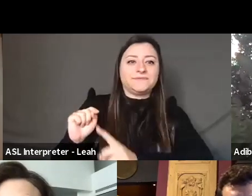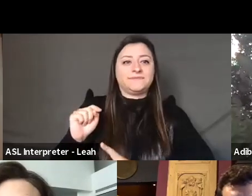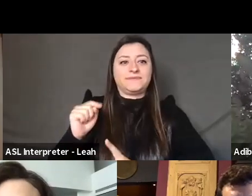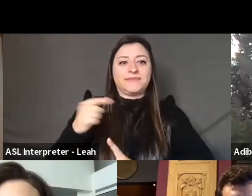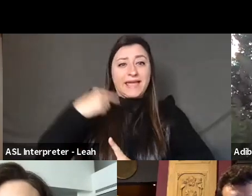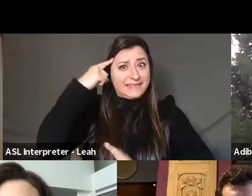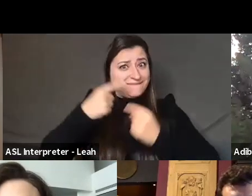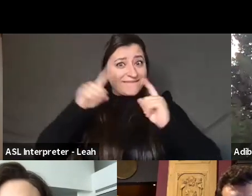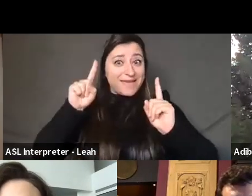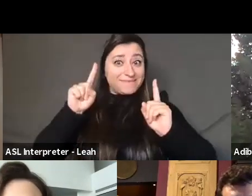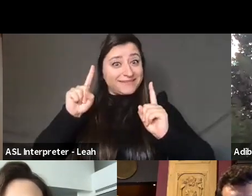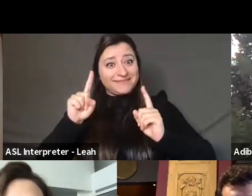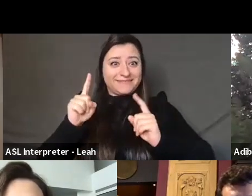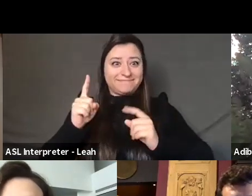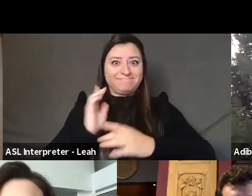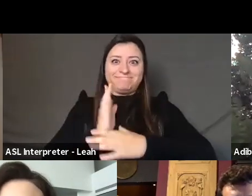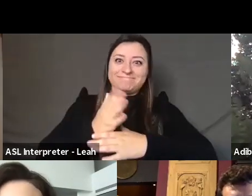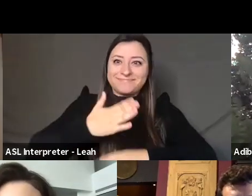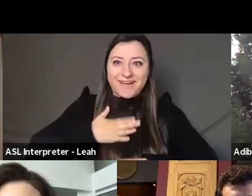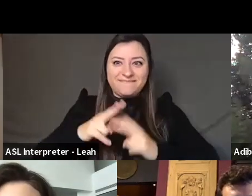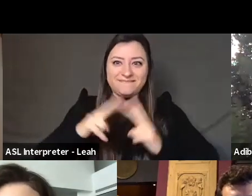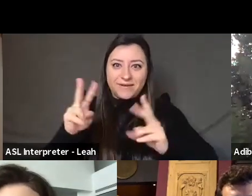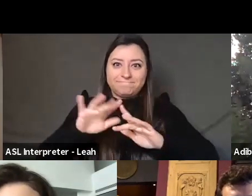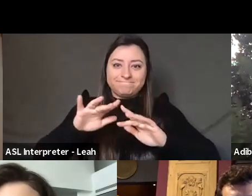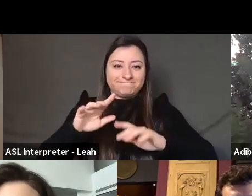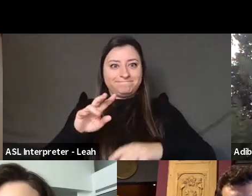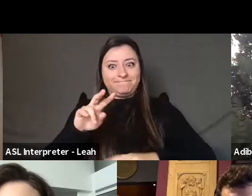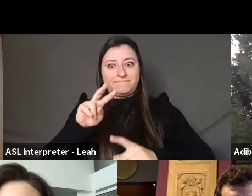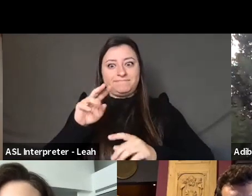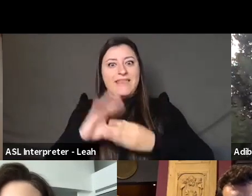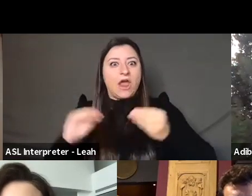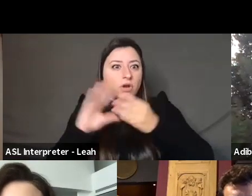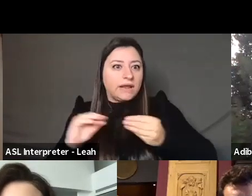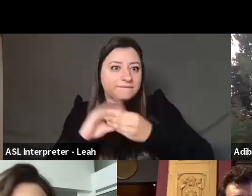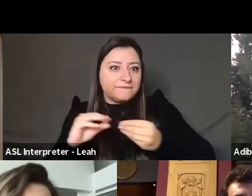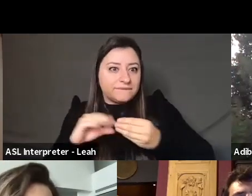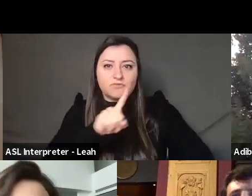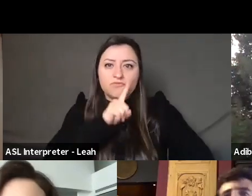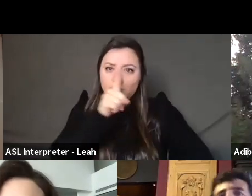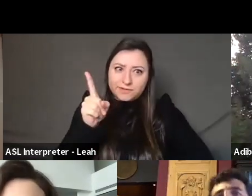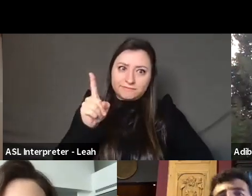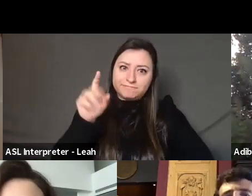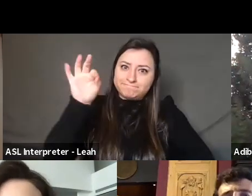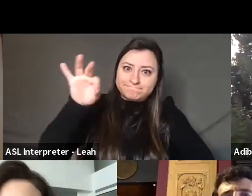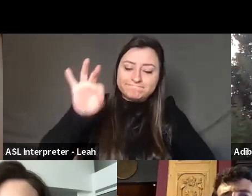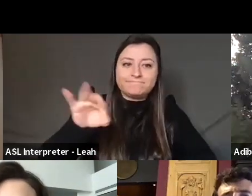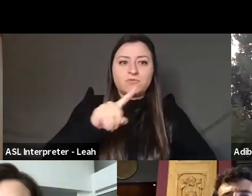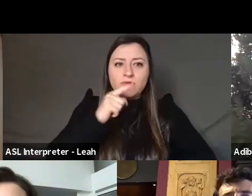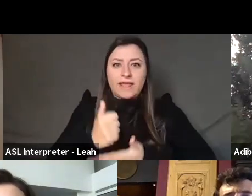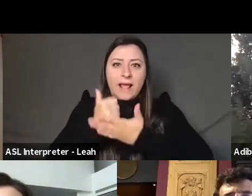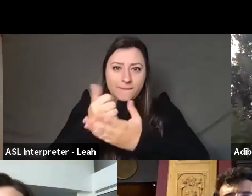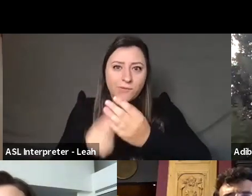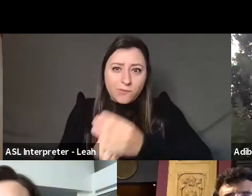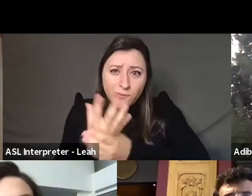believe is famously disrupting our very barren and vain narrative and serving us growth through many